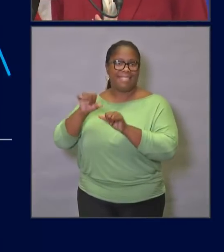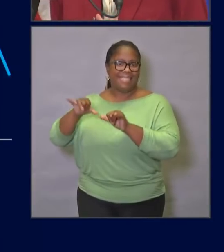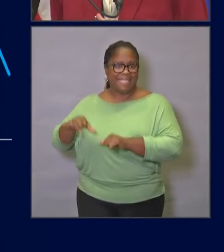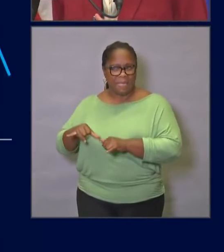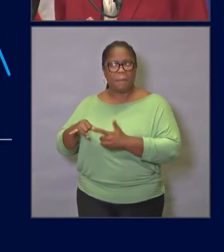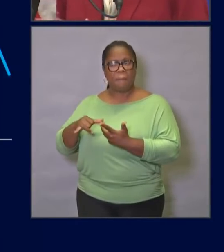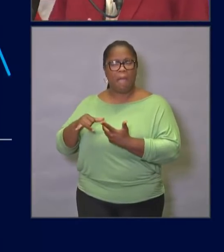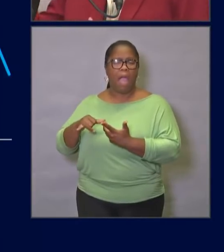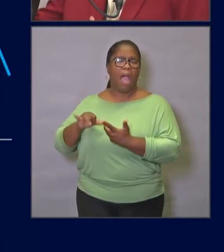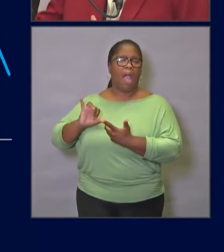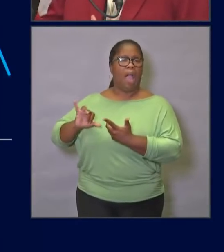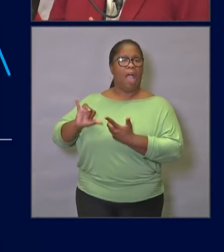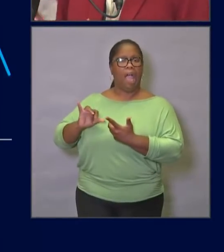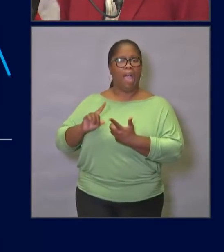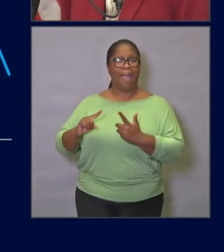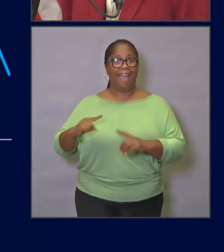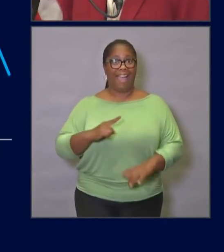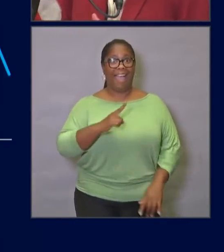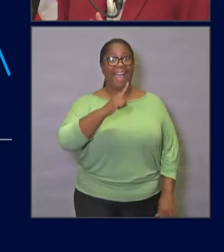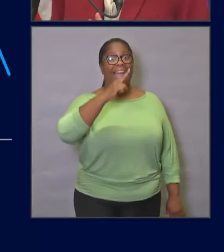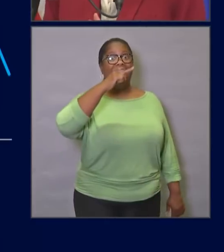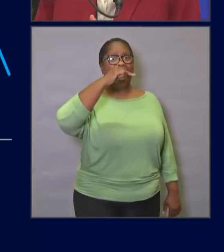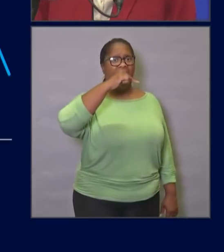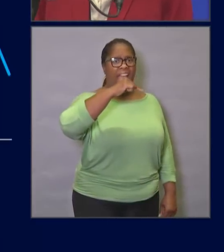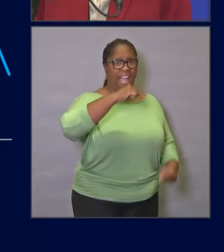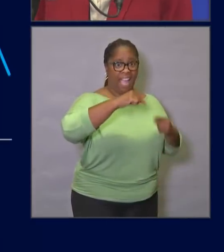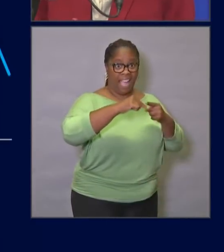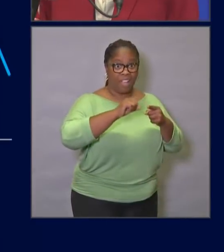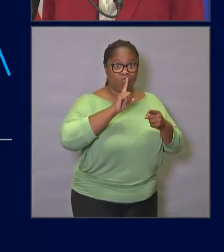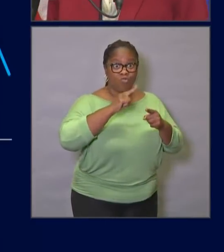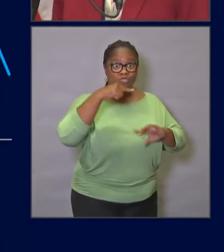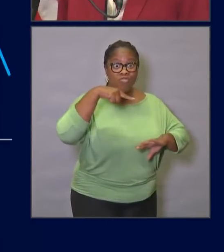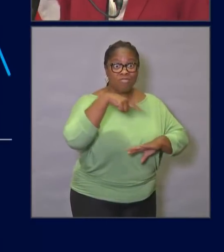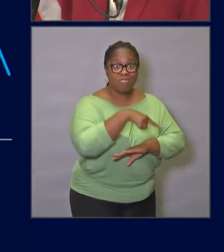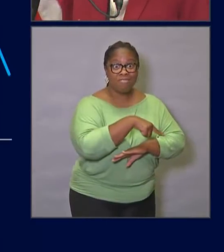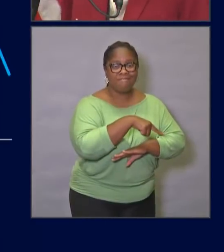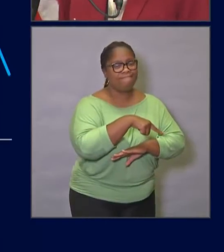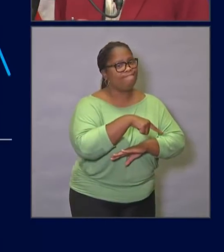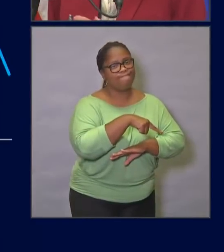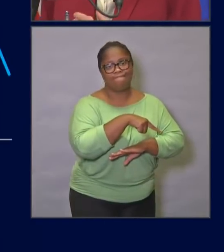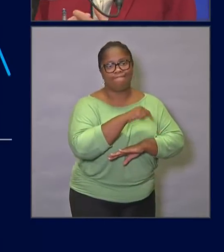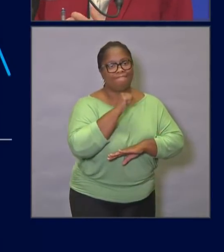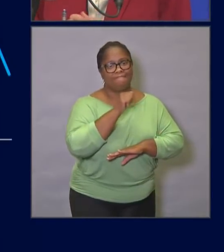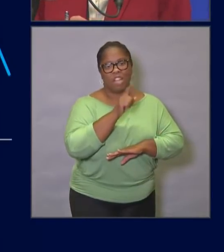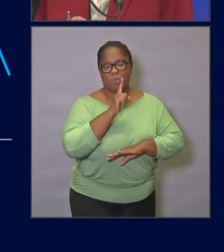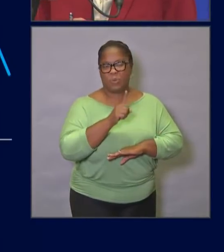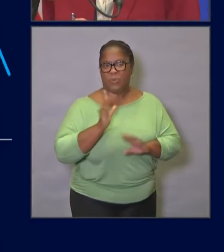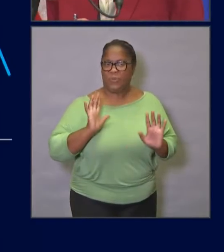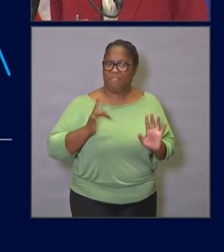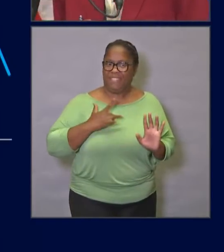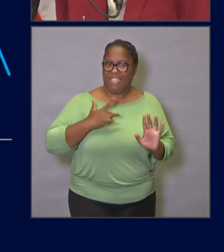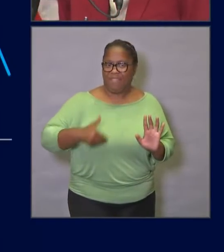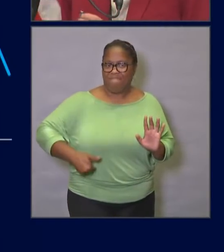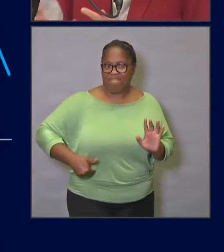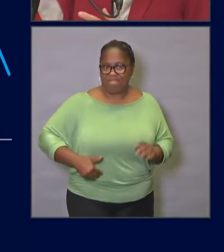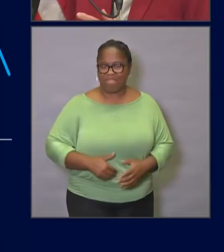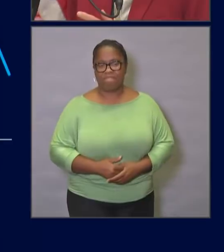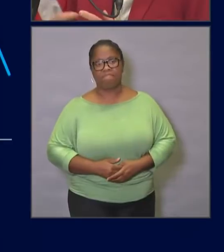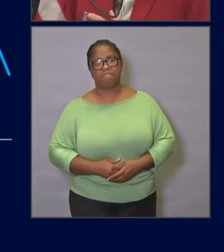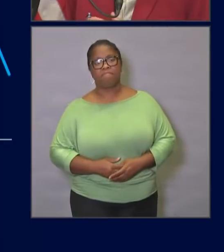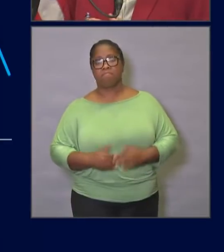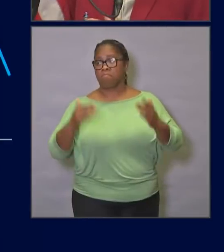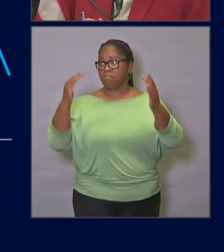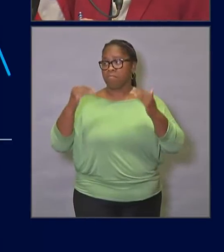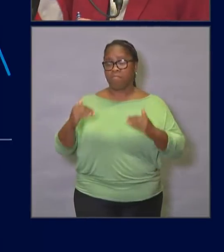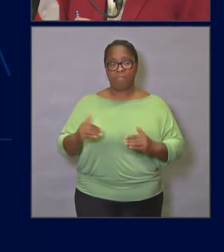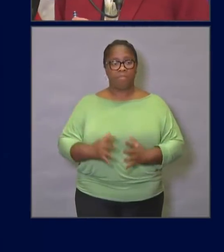actually think that will get fixed, and that is probably not likely to be a true picture of the last couple of days. The next slide.